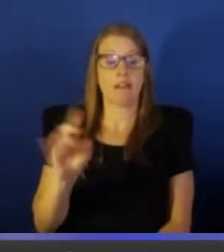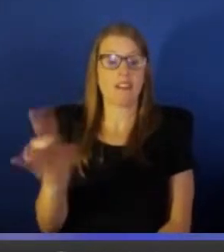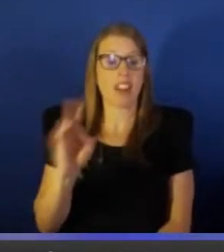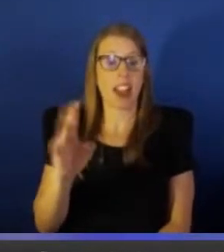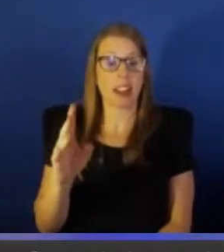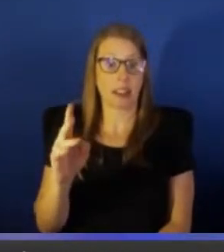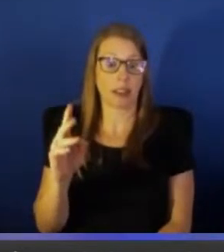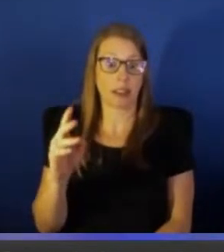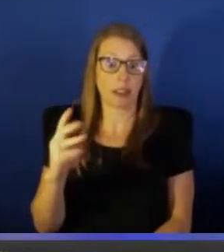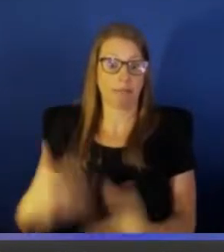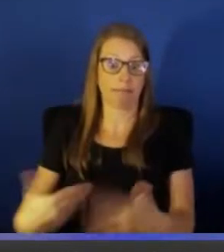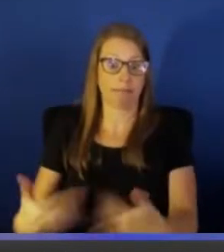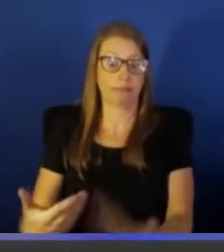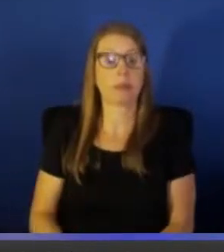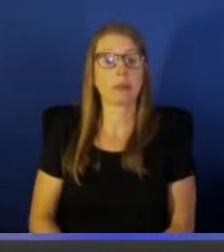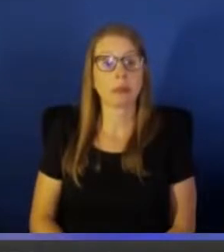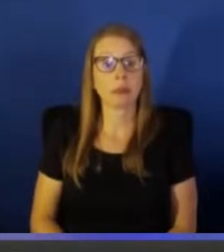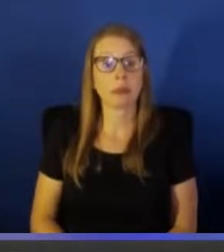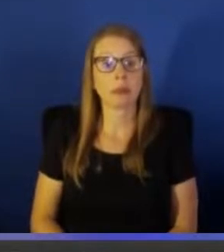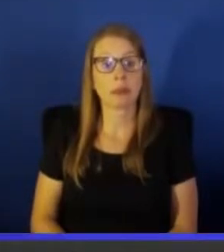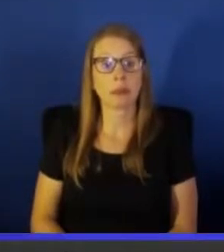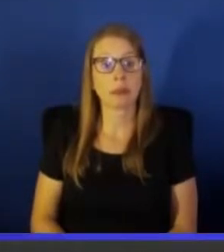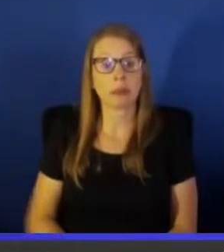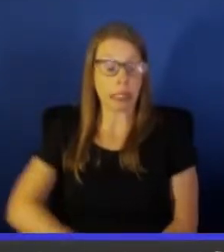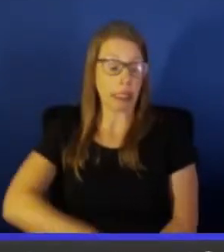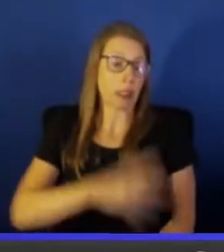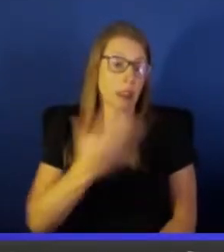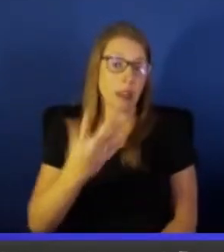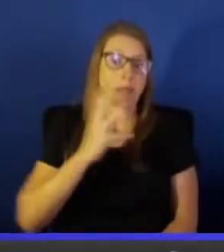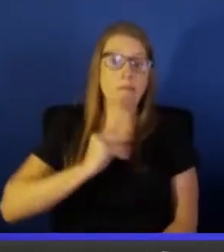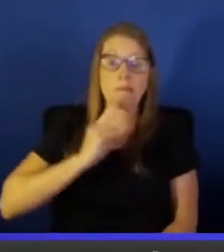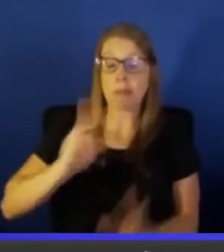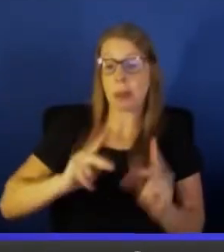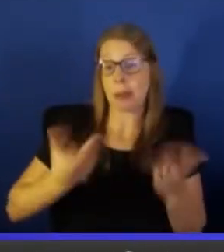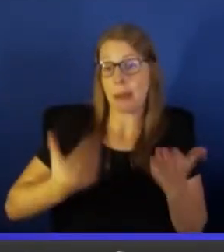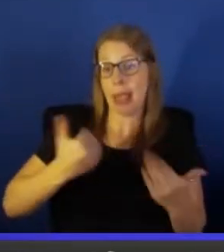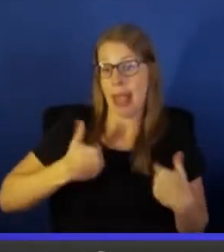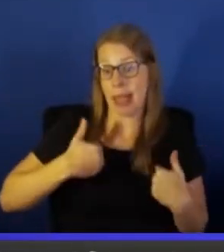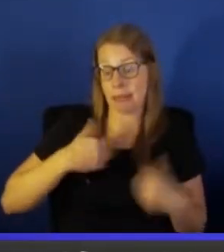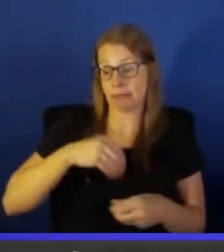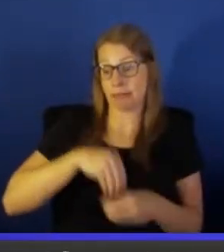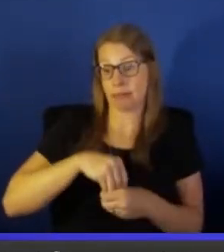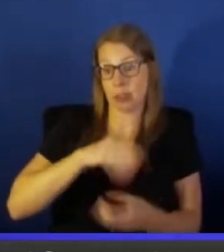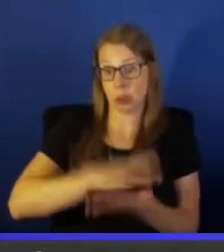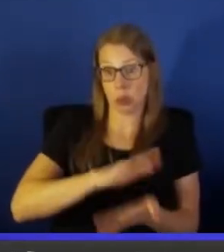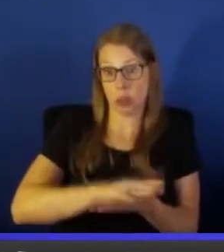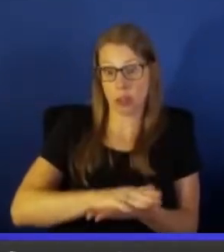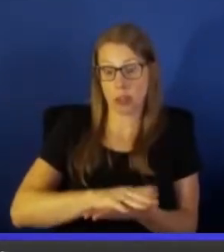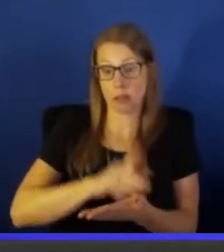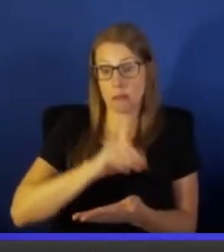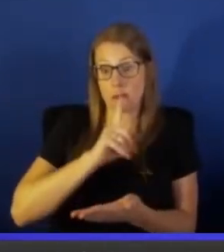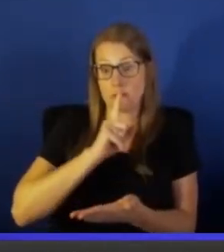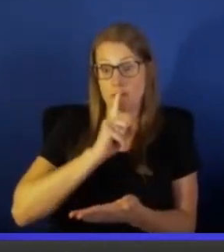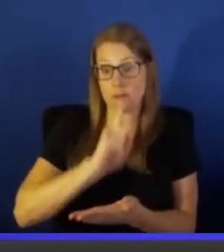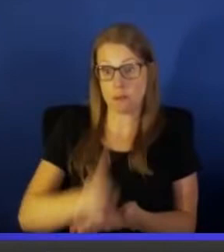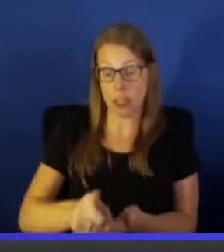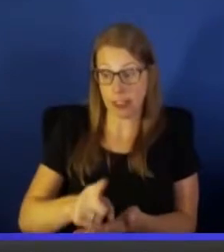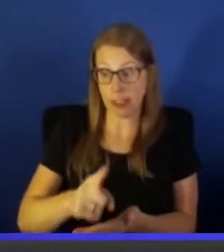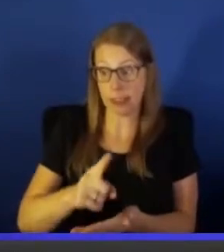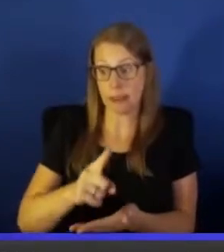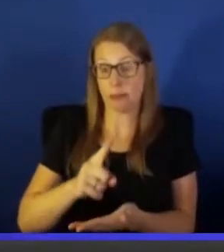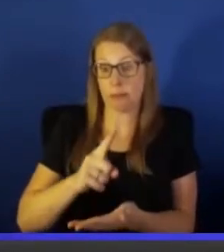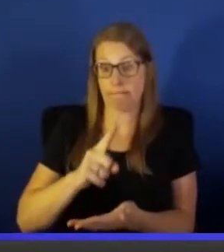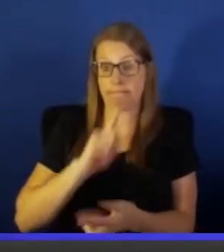Dr. Jones. Yeah, so thinking about the experiences people may have had in schools, we know that there are some very real experiences that contribute to people maybe